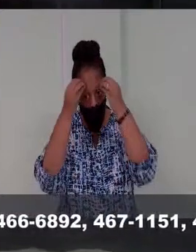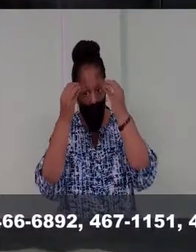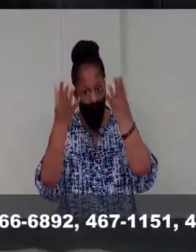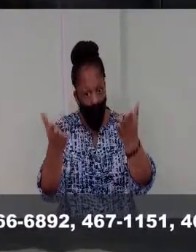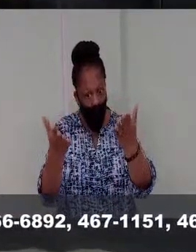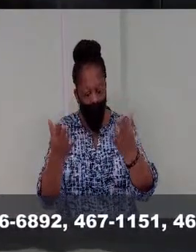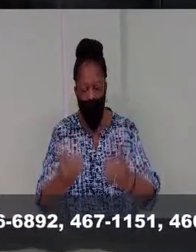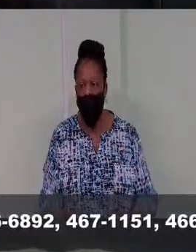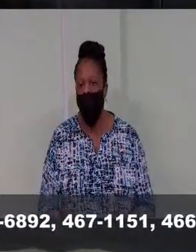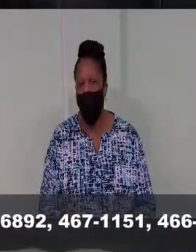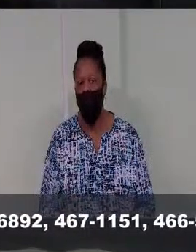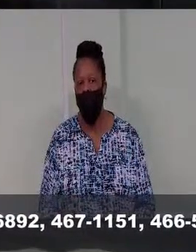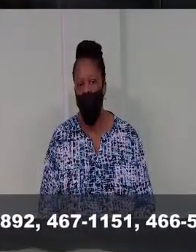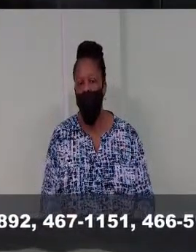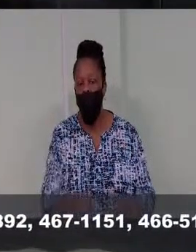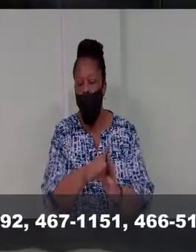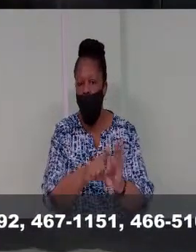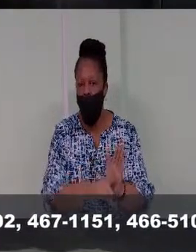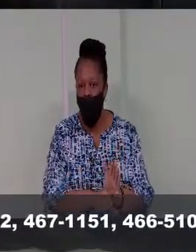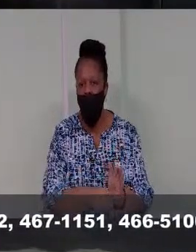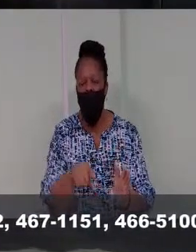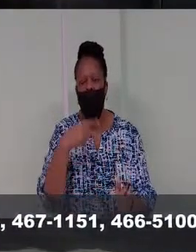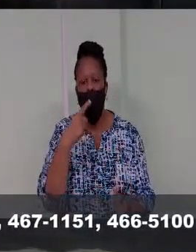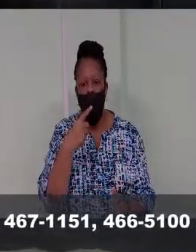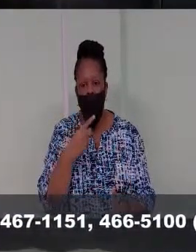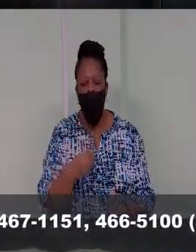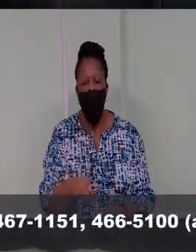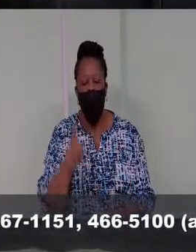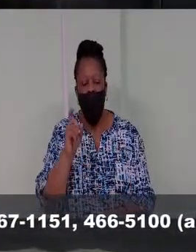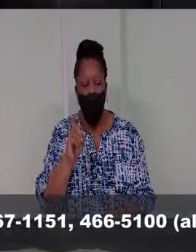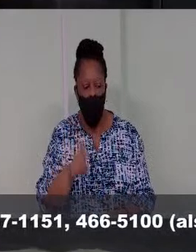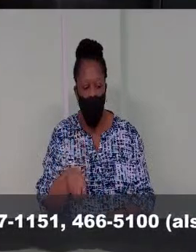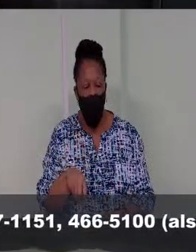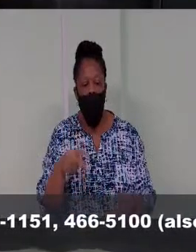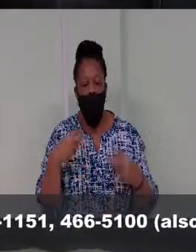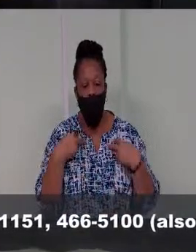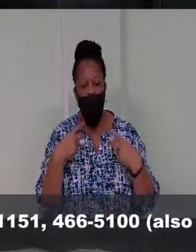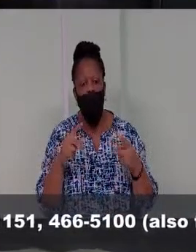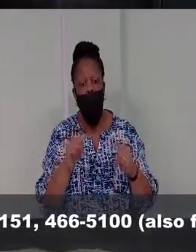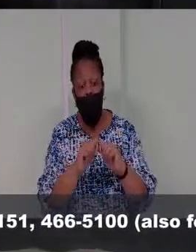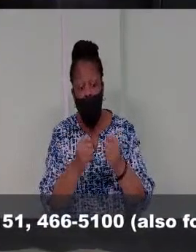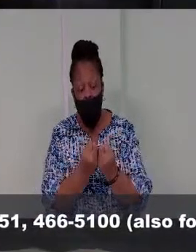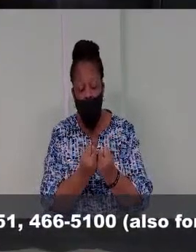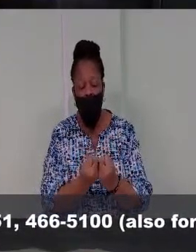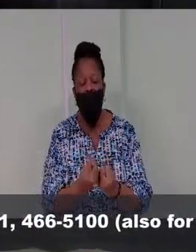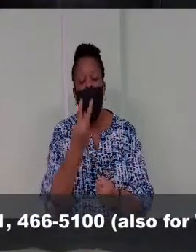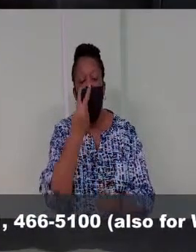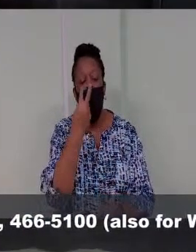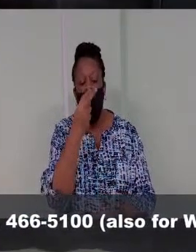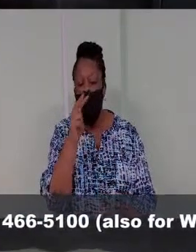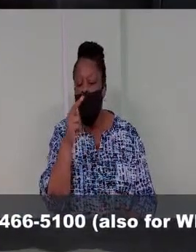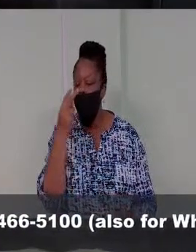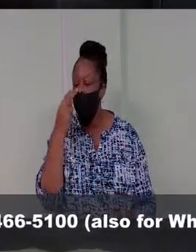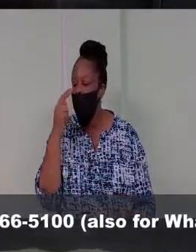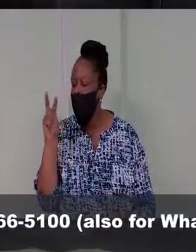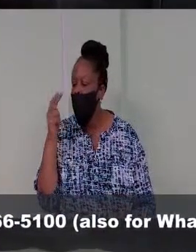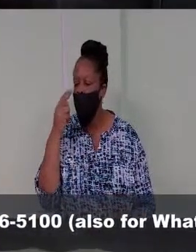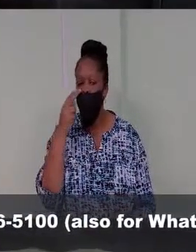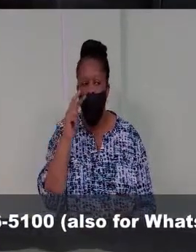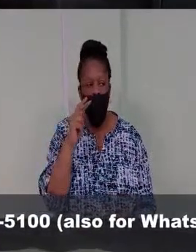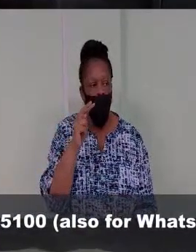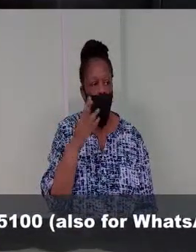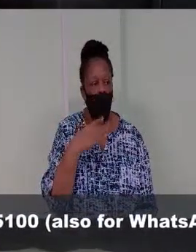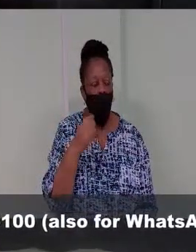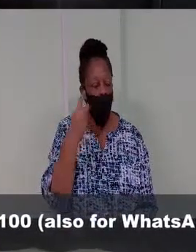Therefore, the law makes provision for a compliance team and has given this team broad authority to